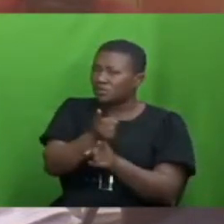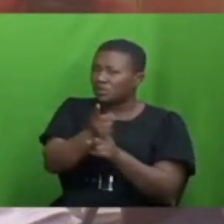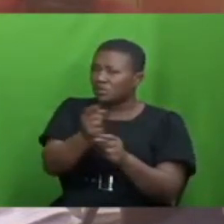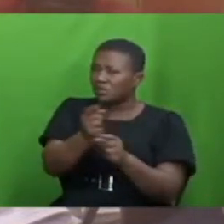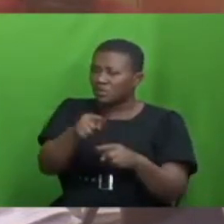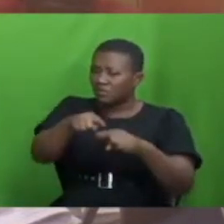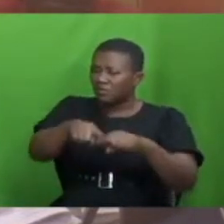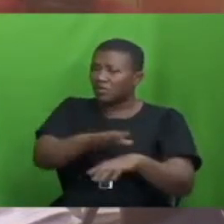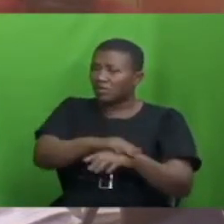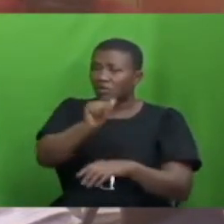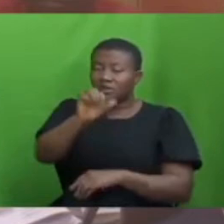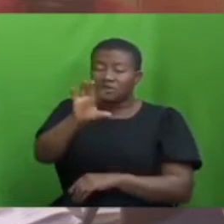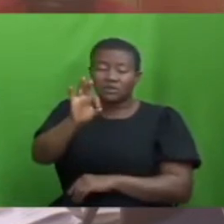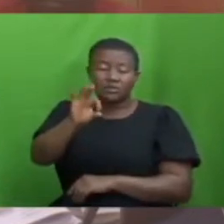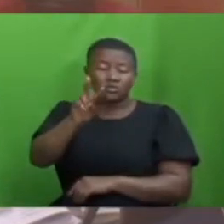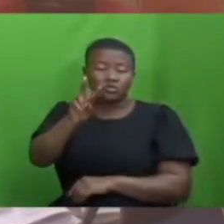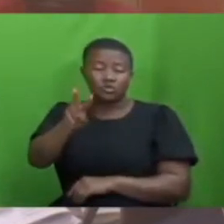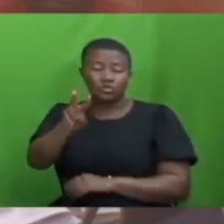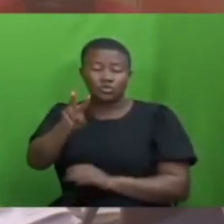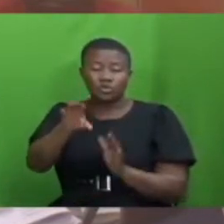1992 Constitution, Article